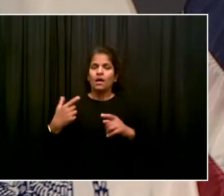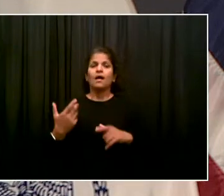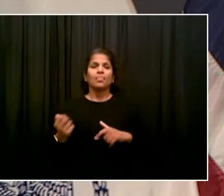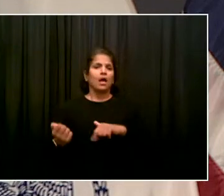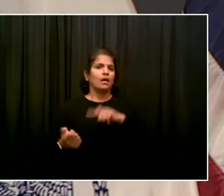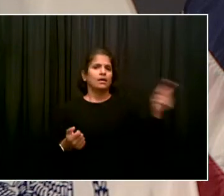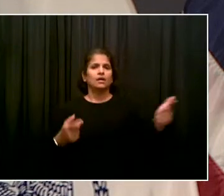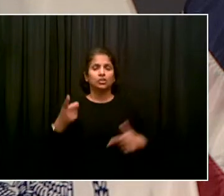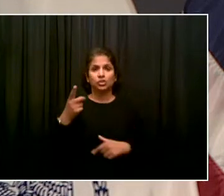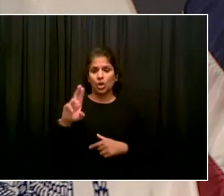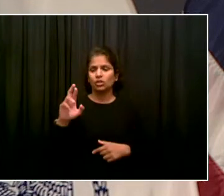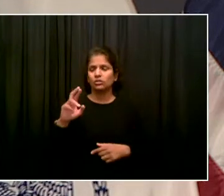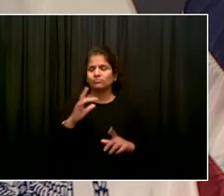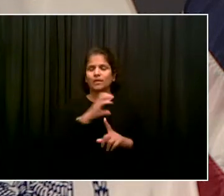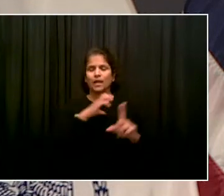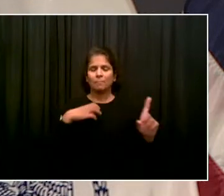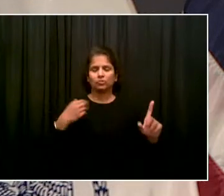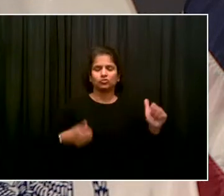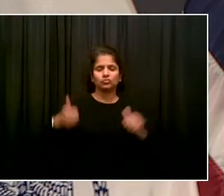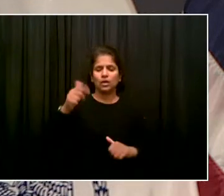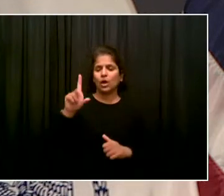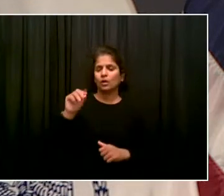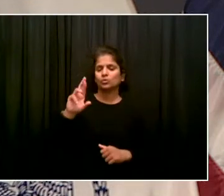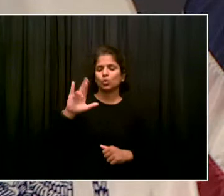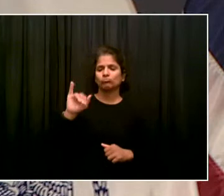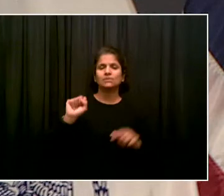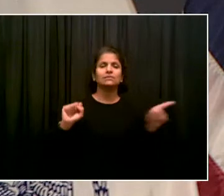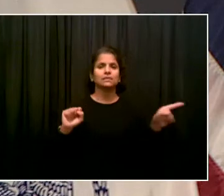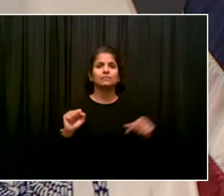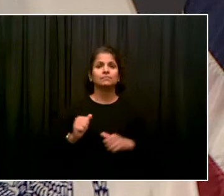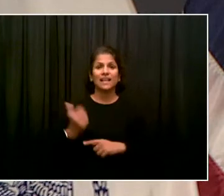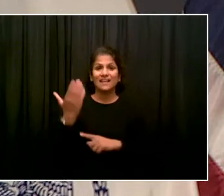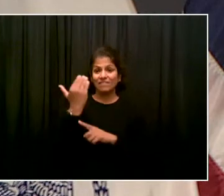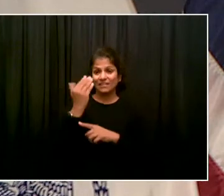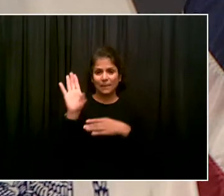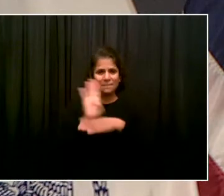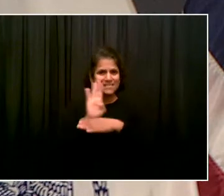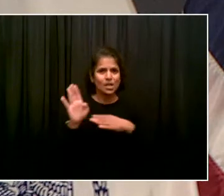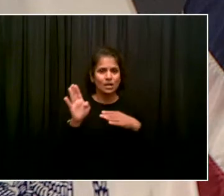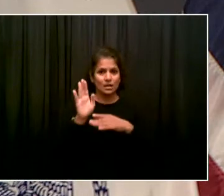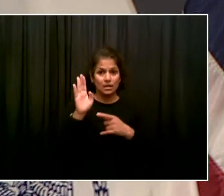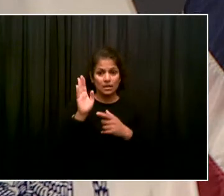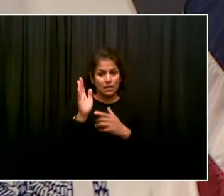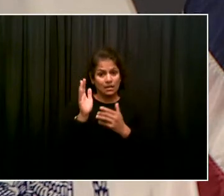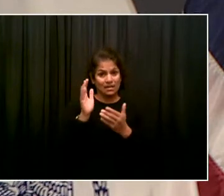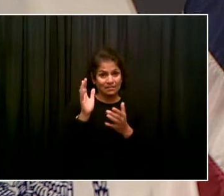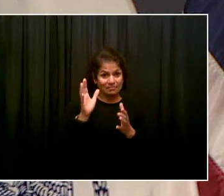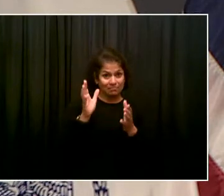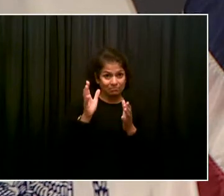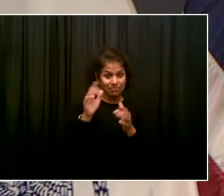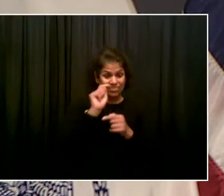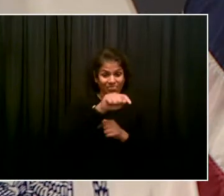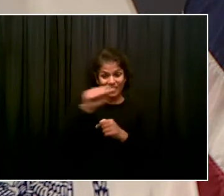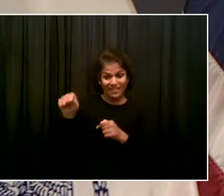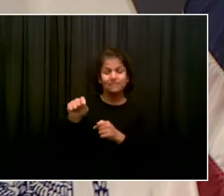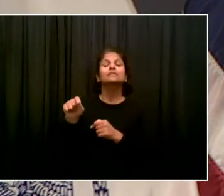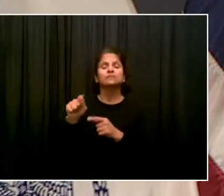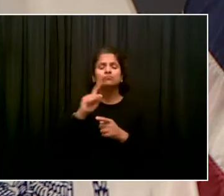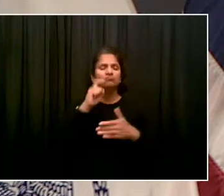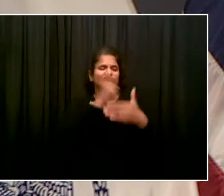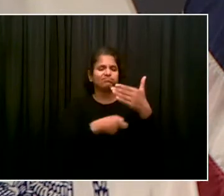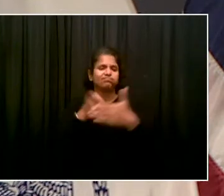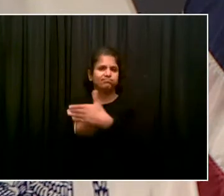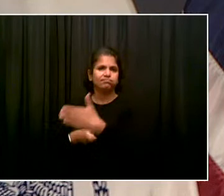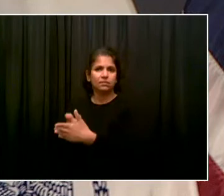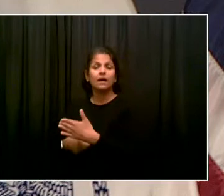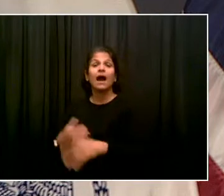that the things we look for are the proper signage and the right protocols, checking people in. Some